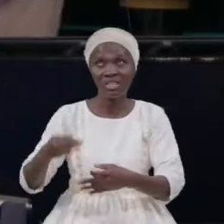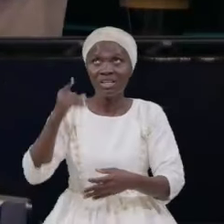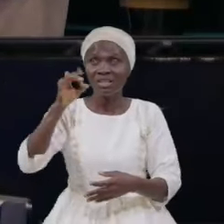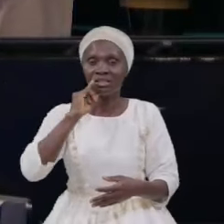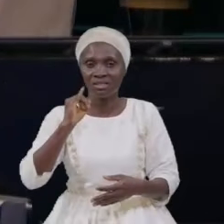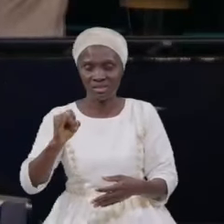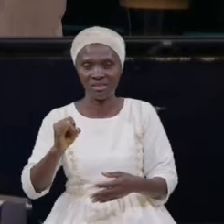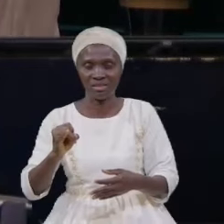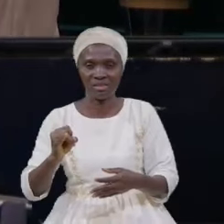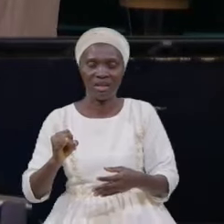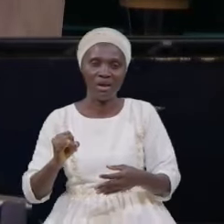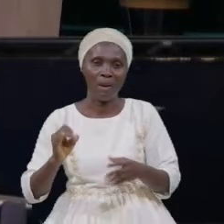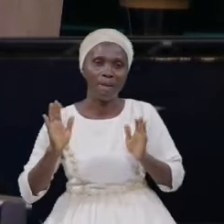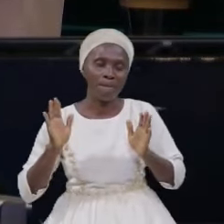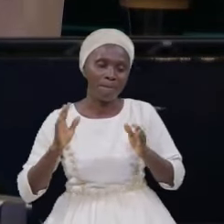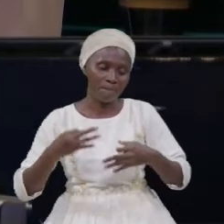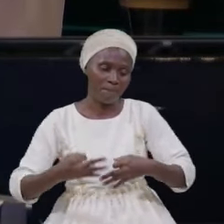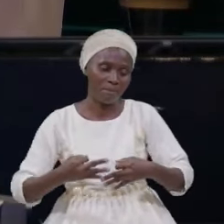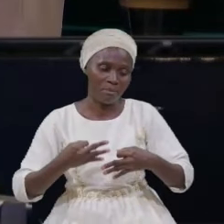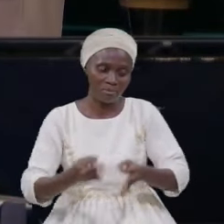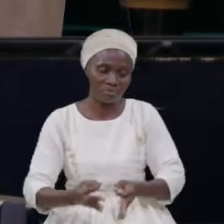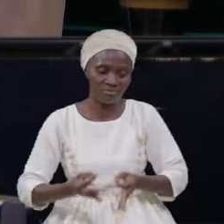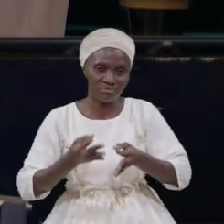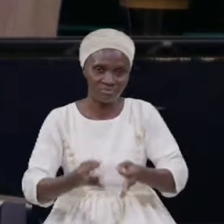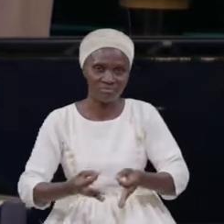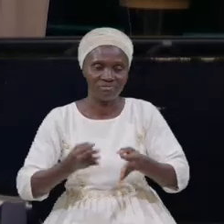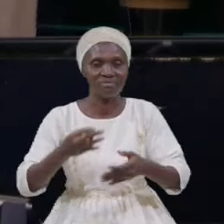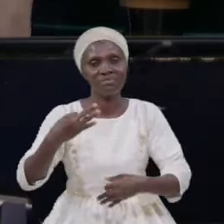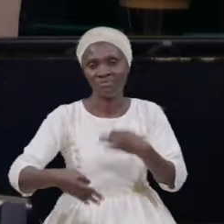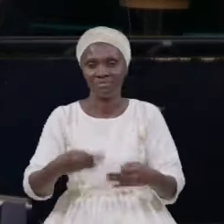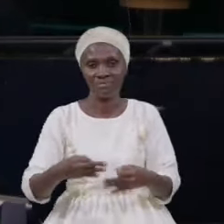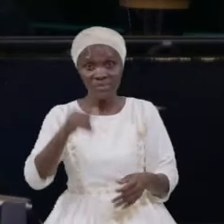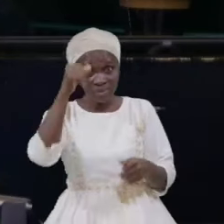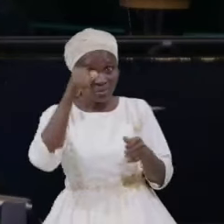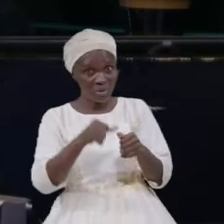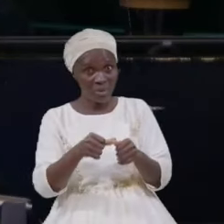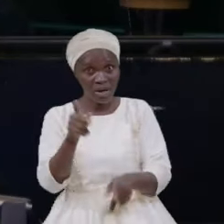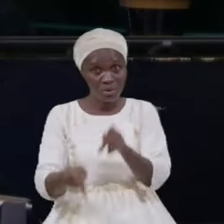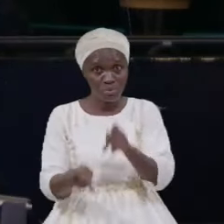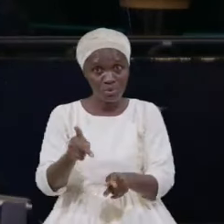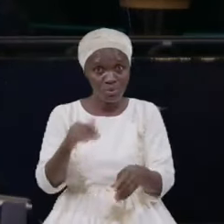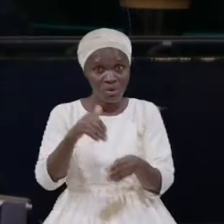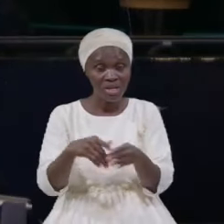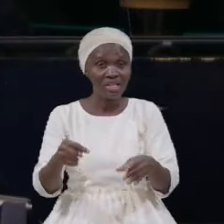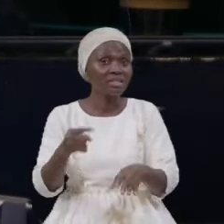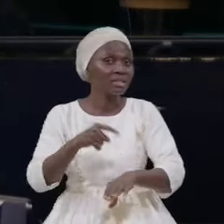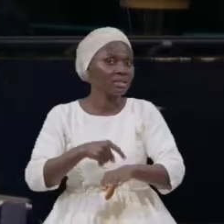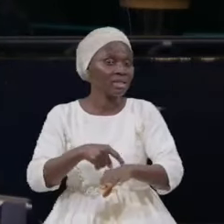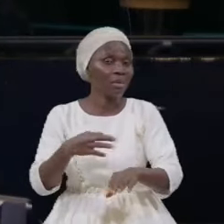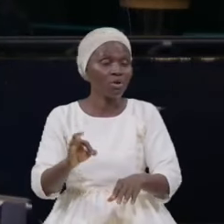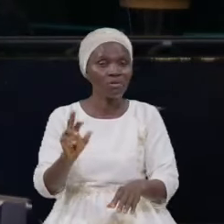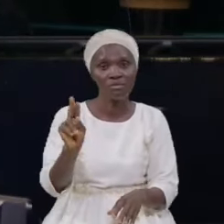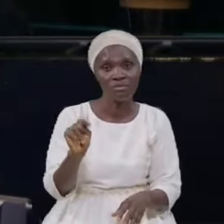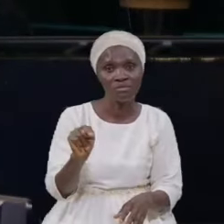the people in the days of Noah, God said, I give them 120